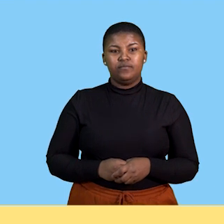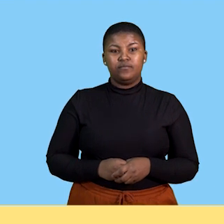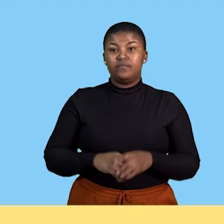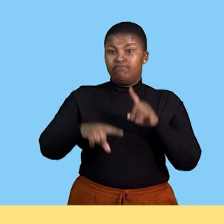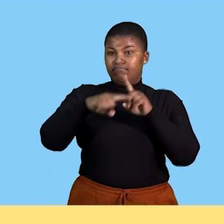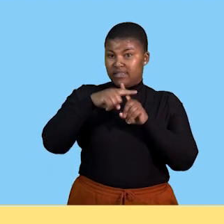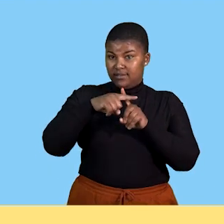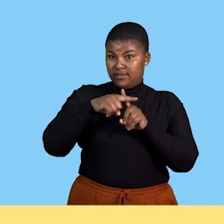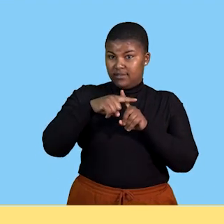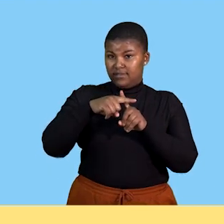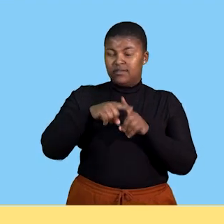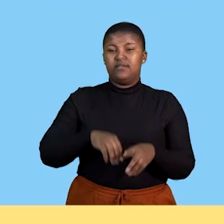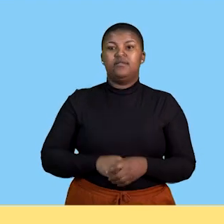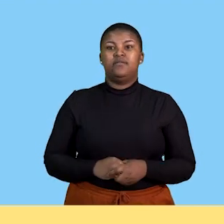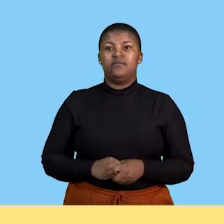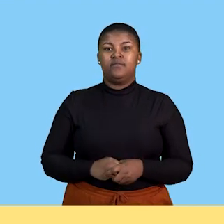plus